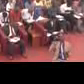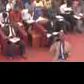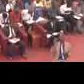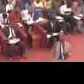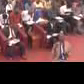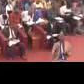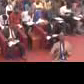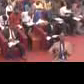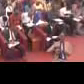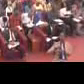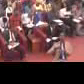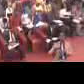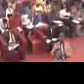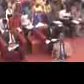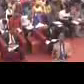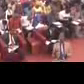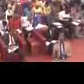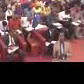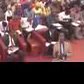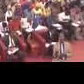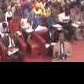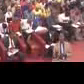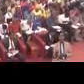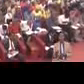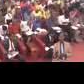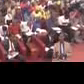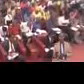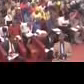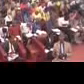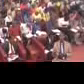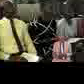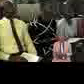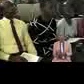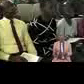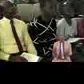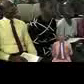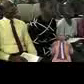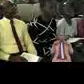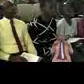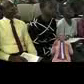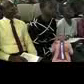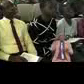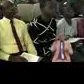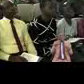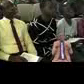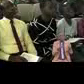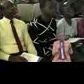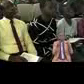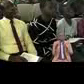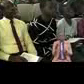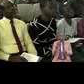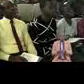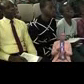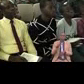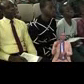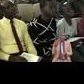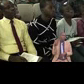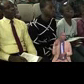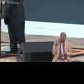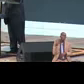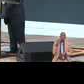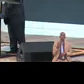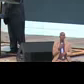destroyed because of the anointing. Any yoke the devil has put in your neck,